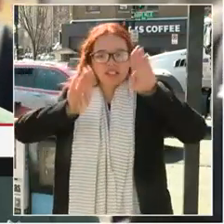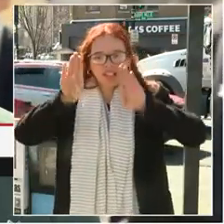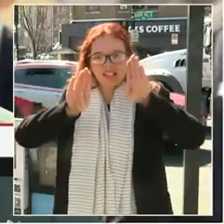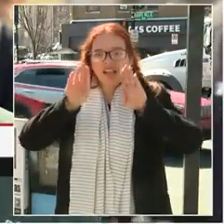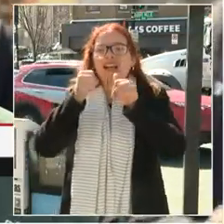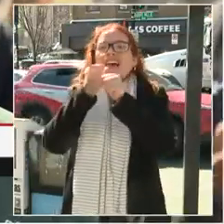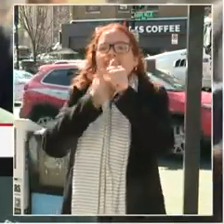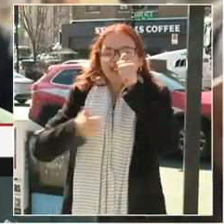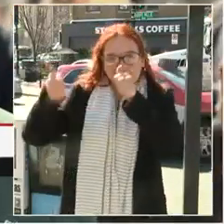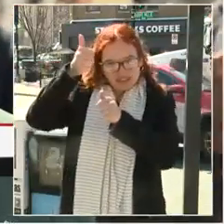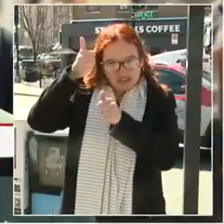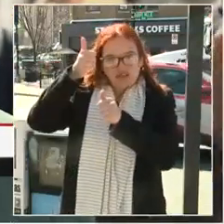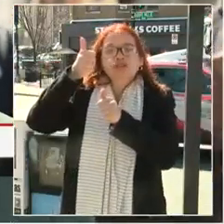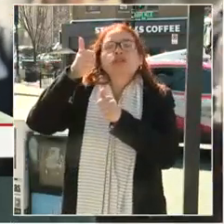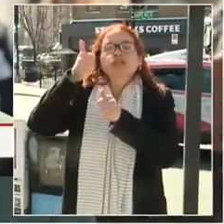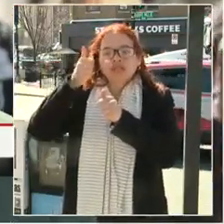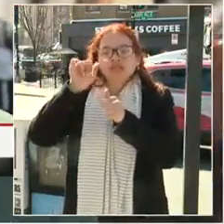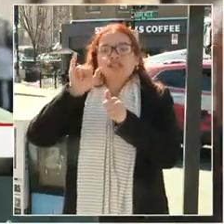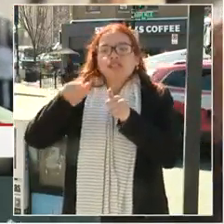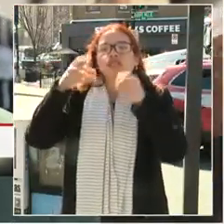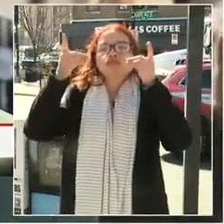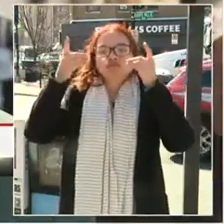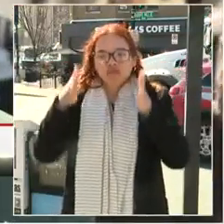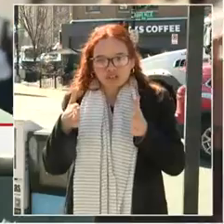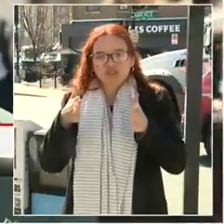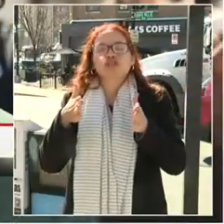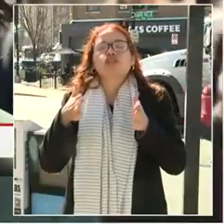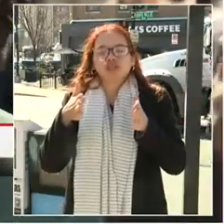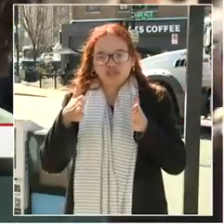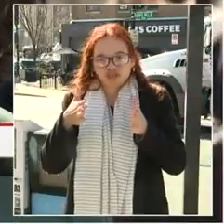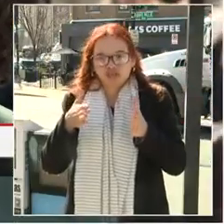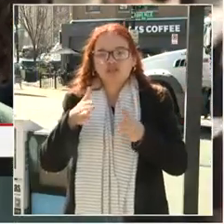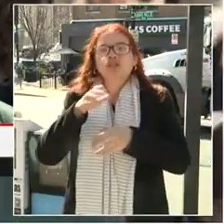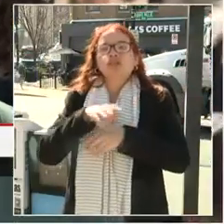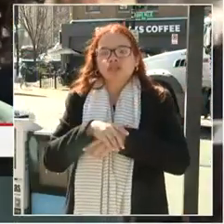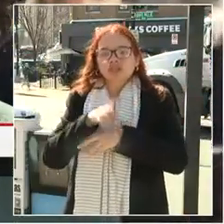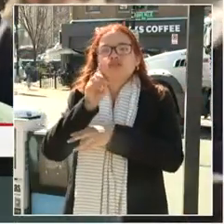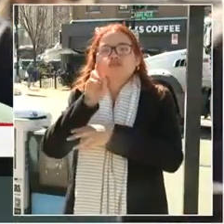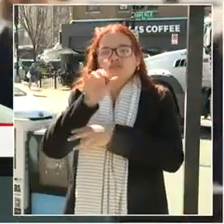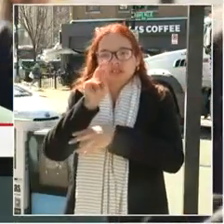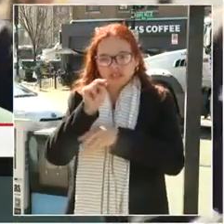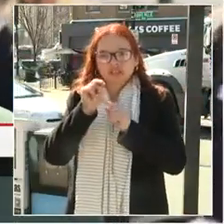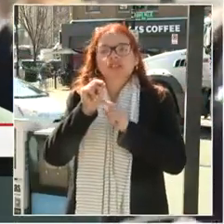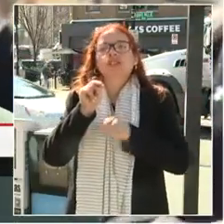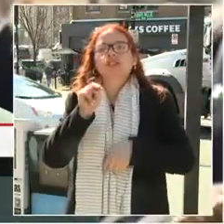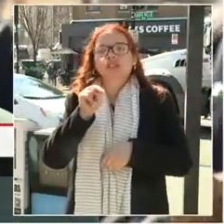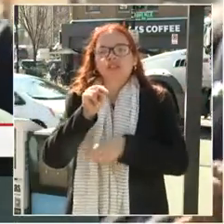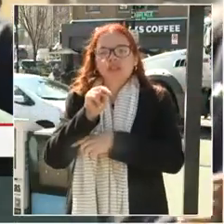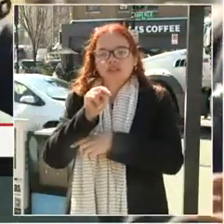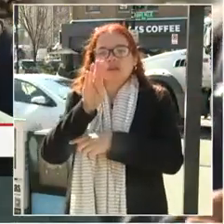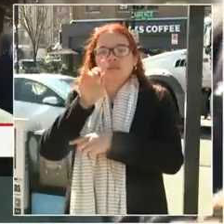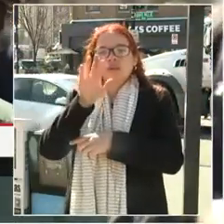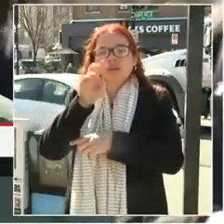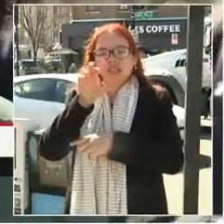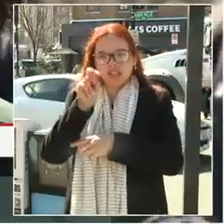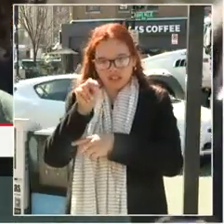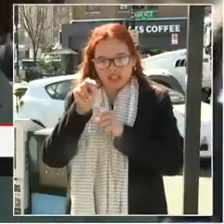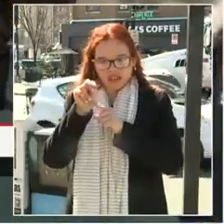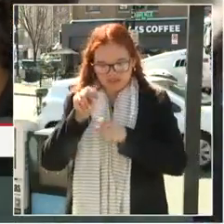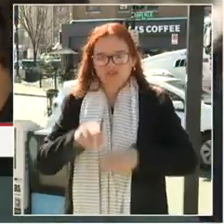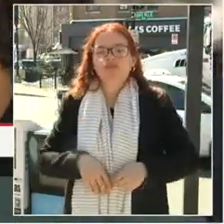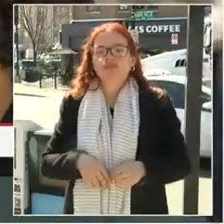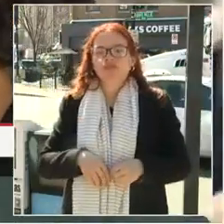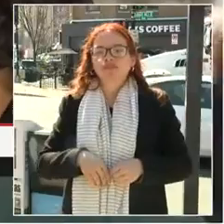Give Kristen a big round of applause, as well as our DPW Director, Director